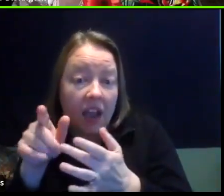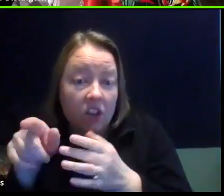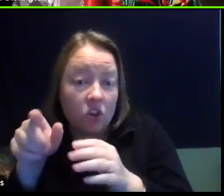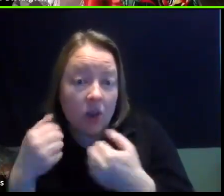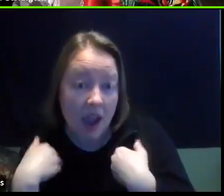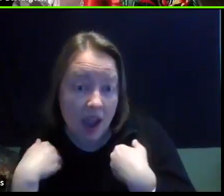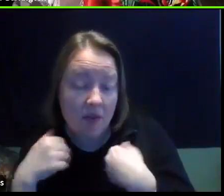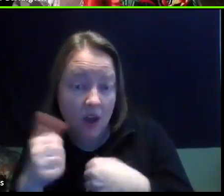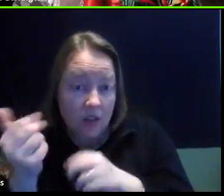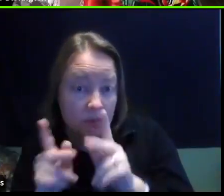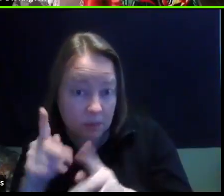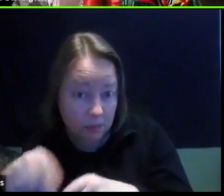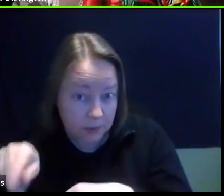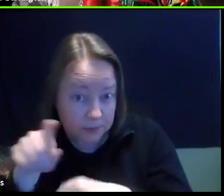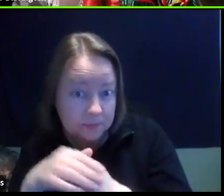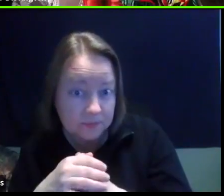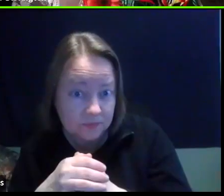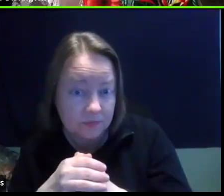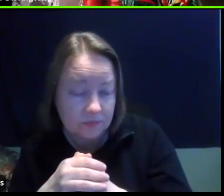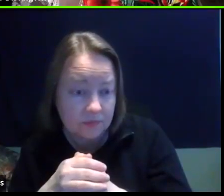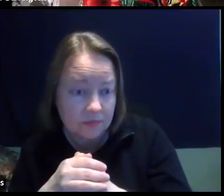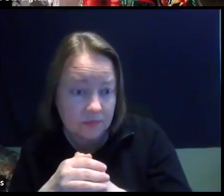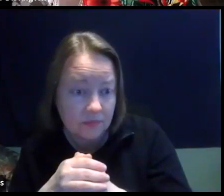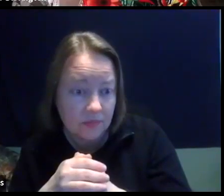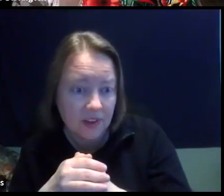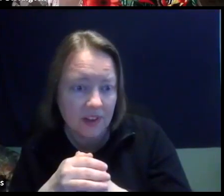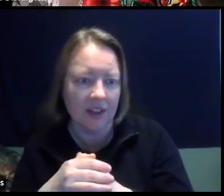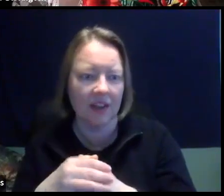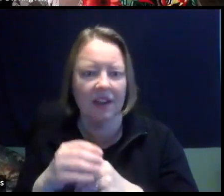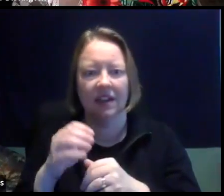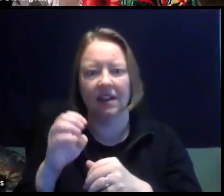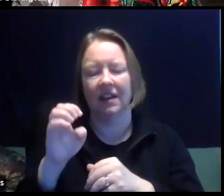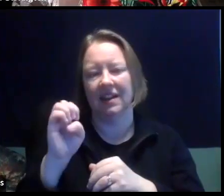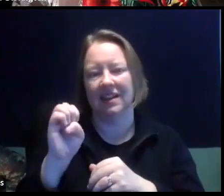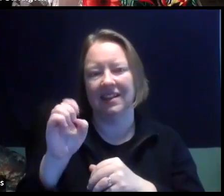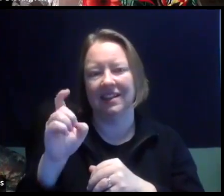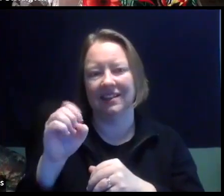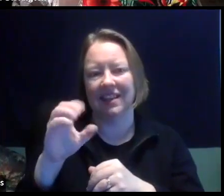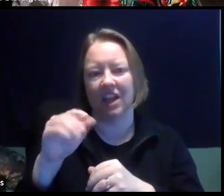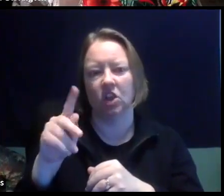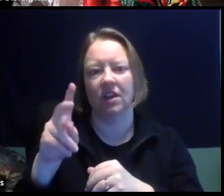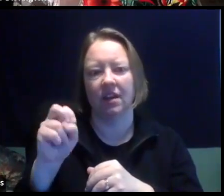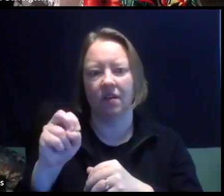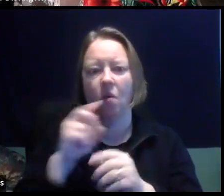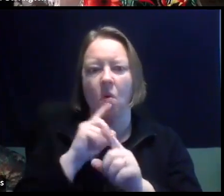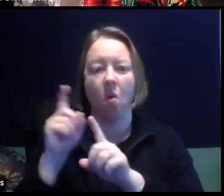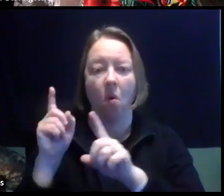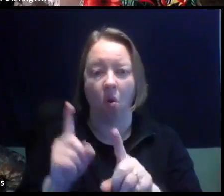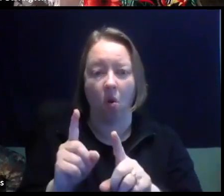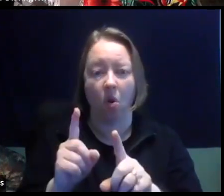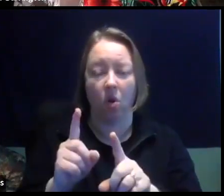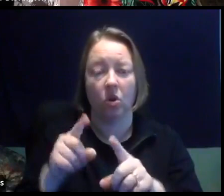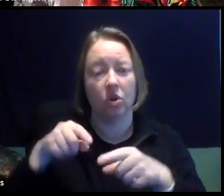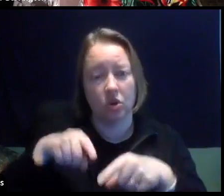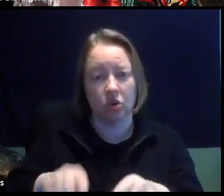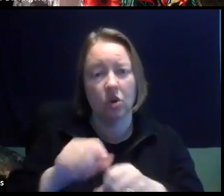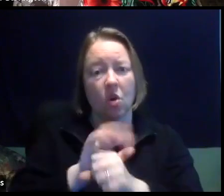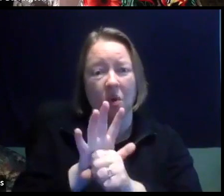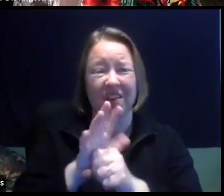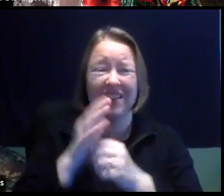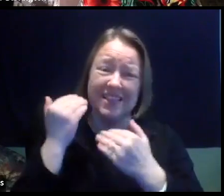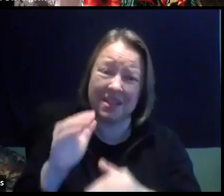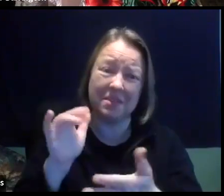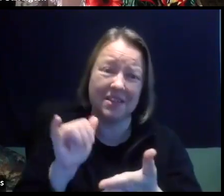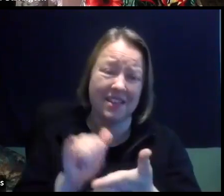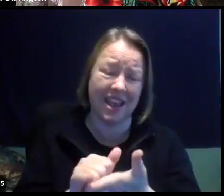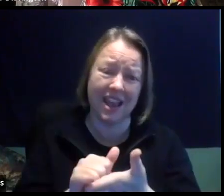Mm-hmm. An executive order at the height of COVID really limited that. And we're still